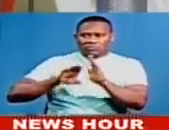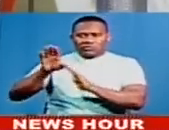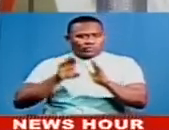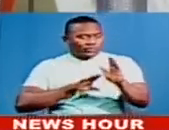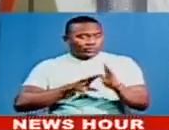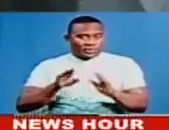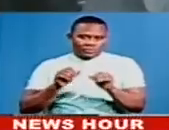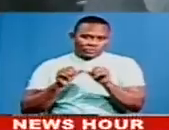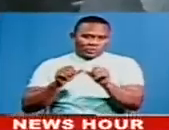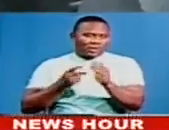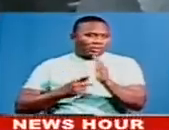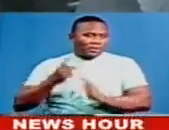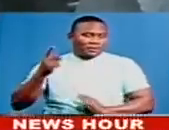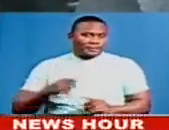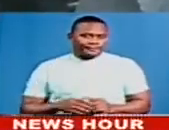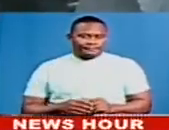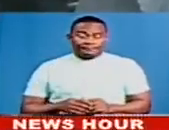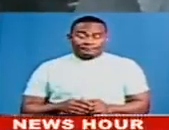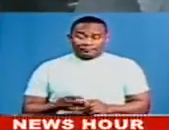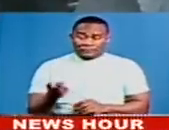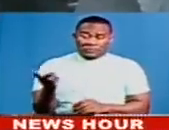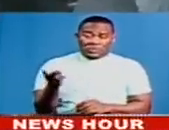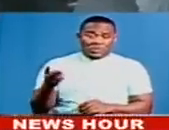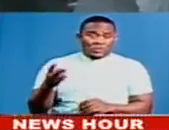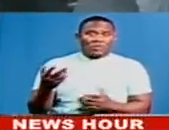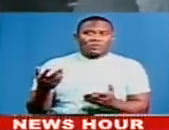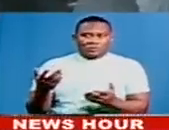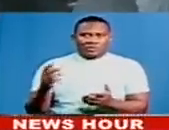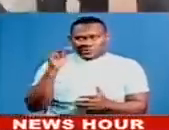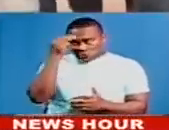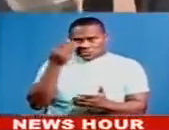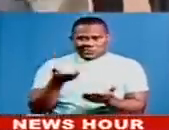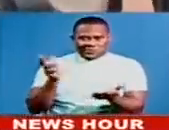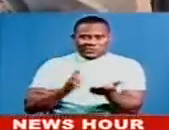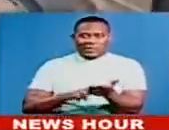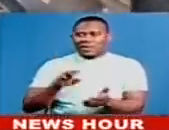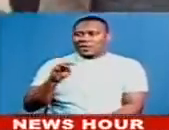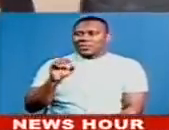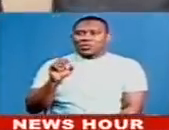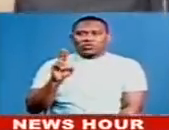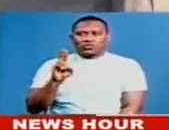sustainable development. The two foreign ministers will sign a memorandum of understanding for this new direction.